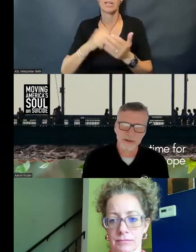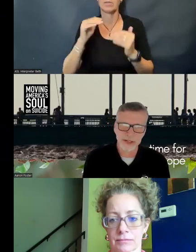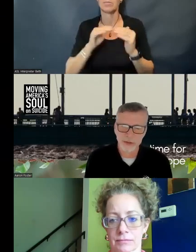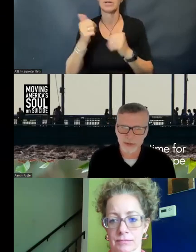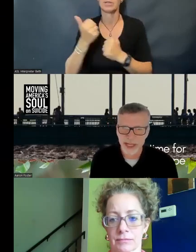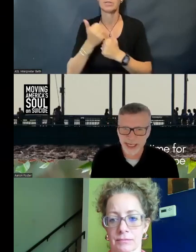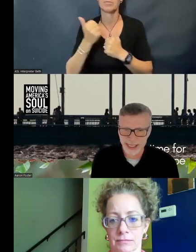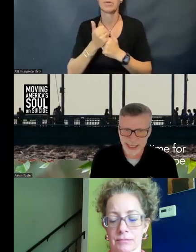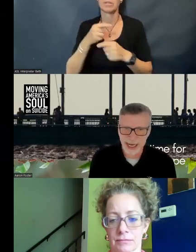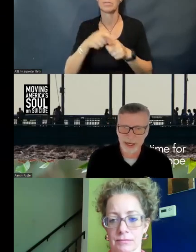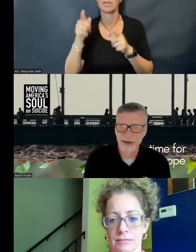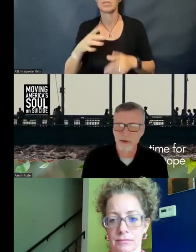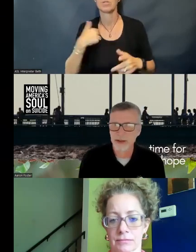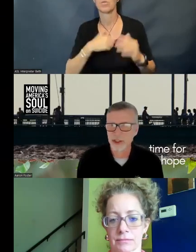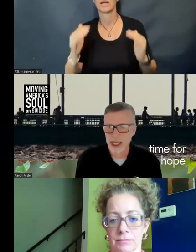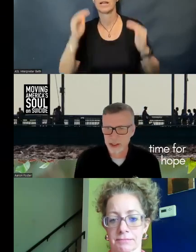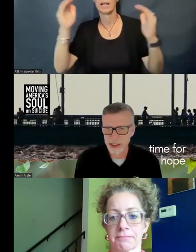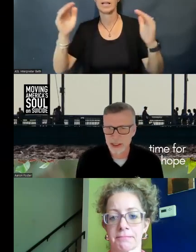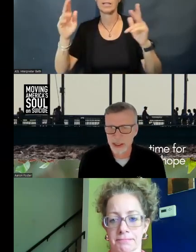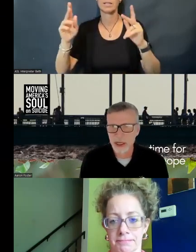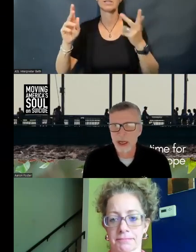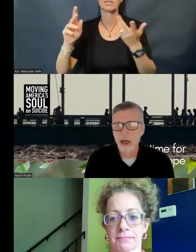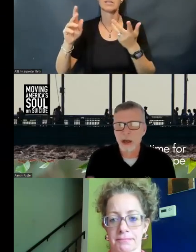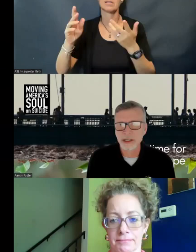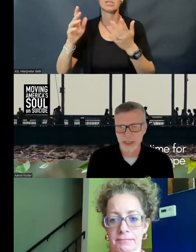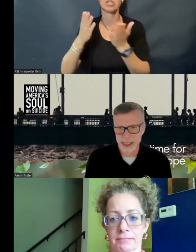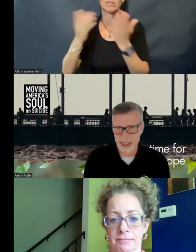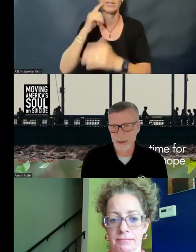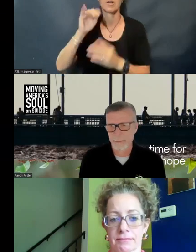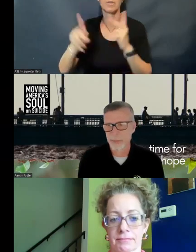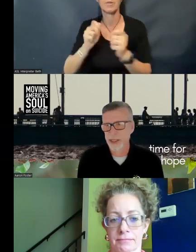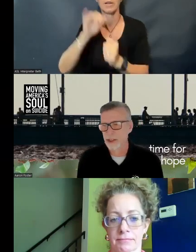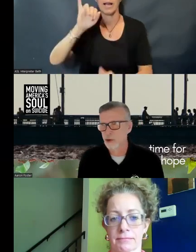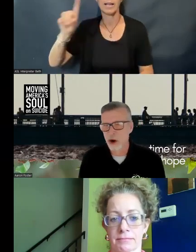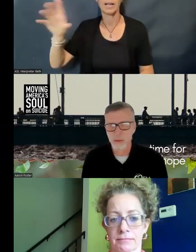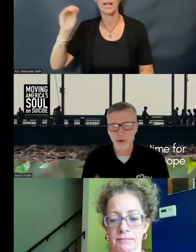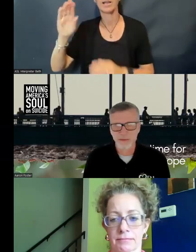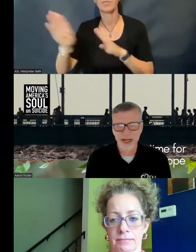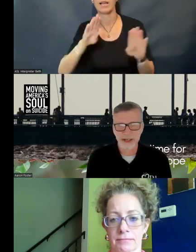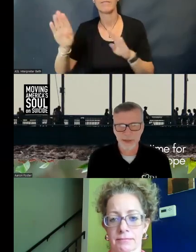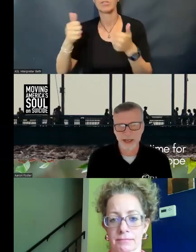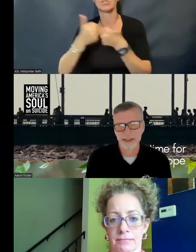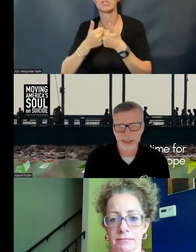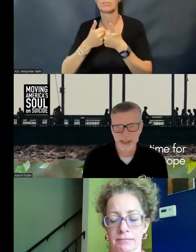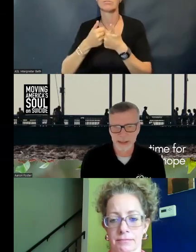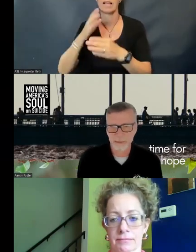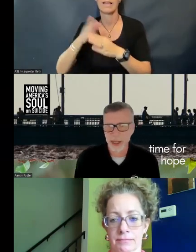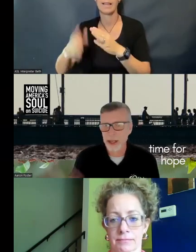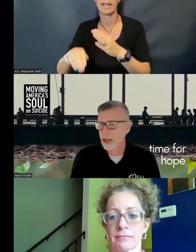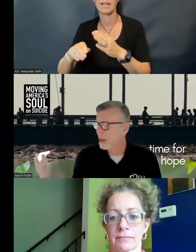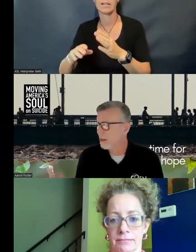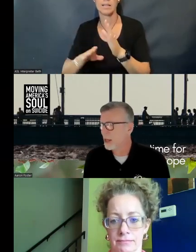care for individuals with IDD and behavioral health challenges, ultimately building a stronger, more effective mental health